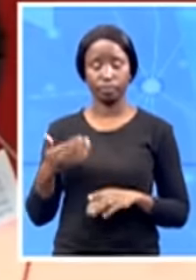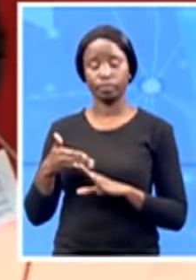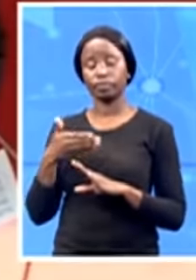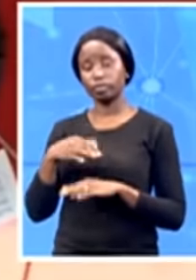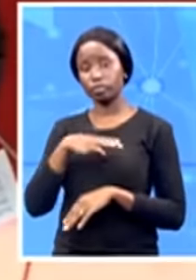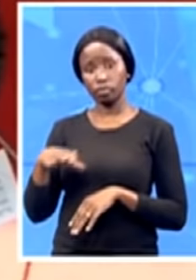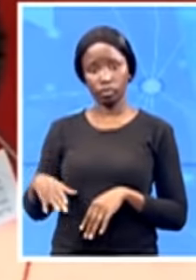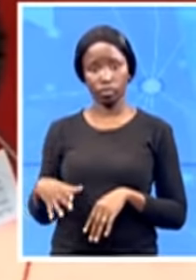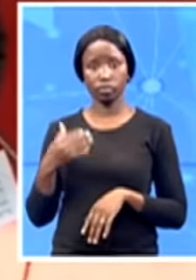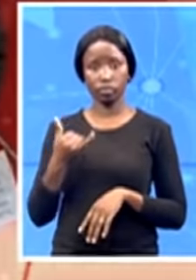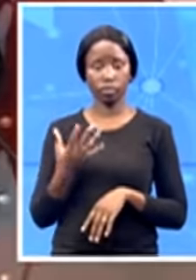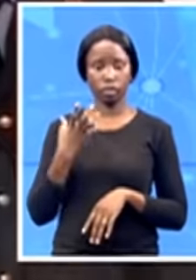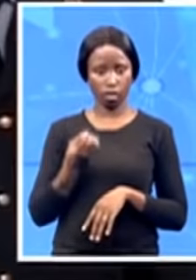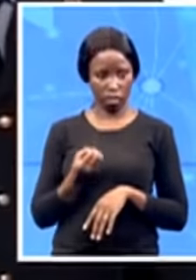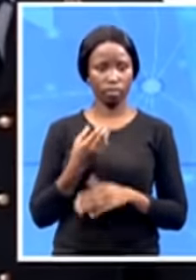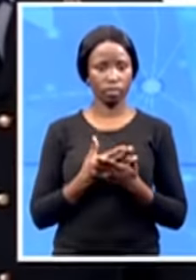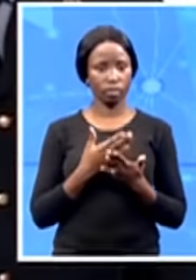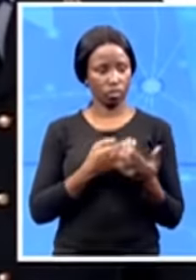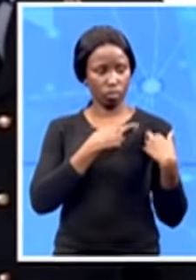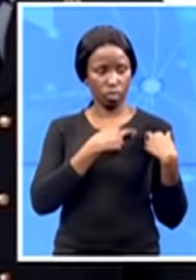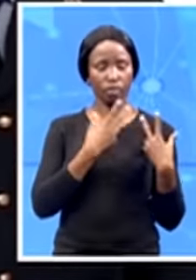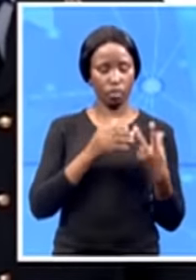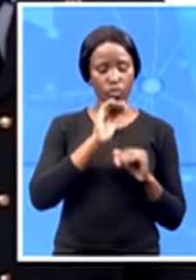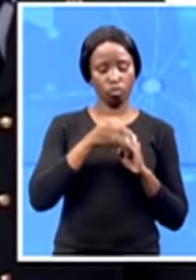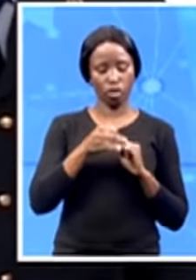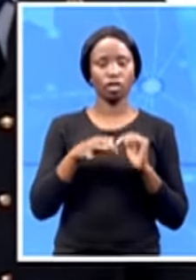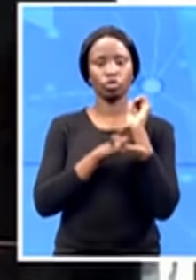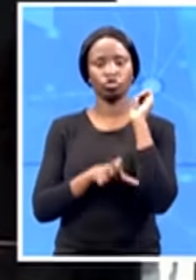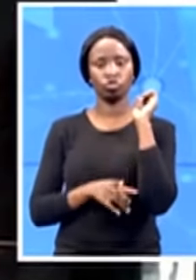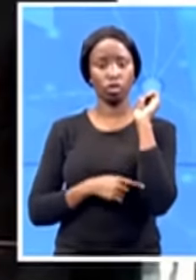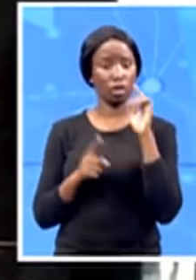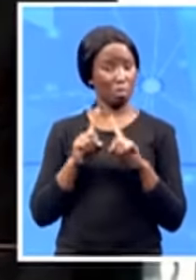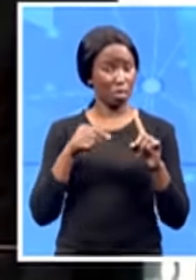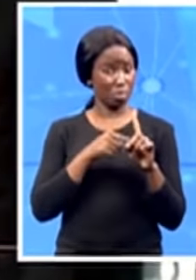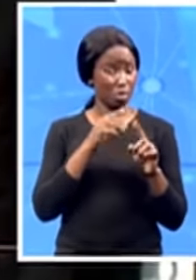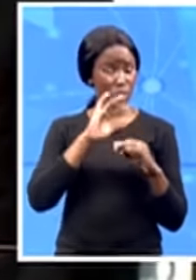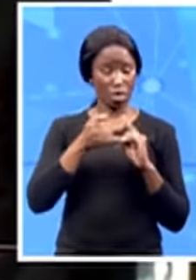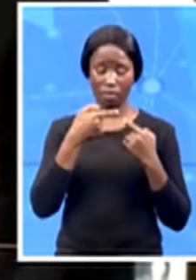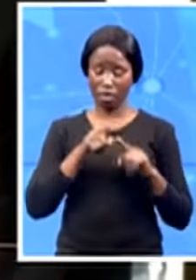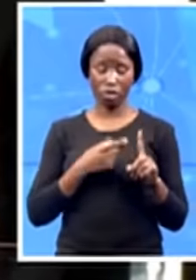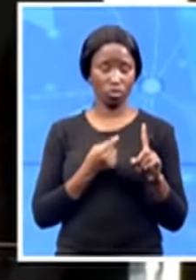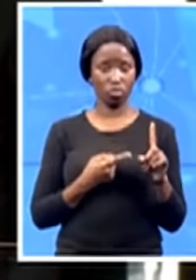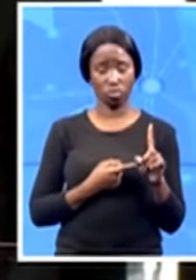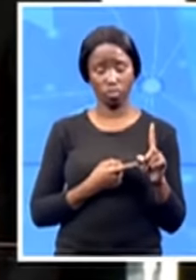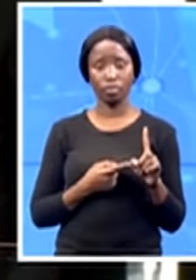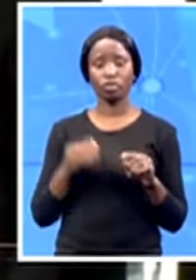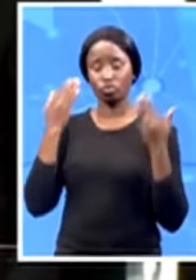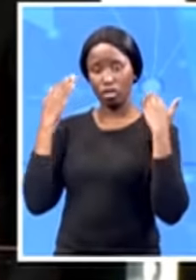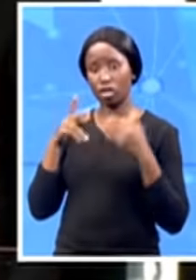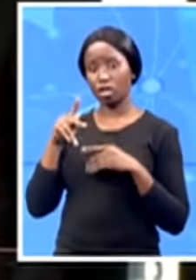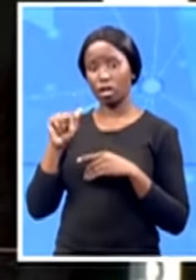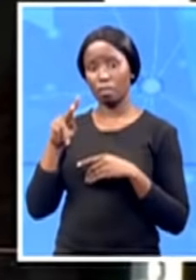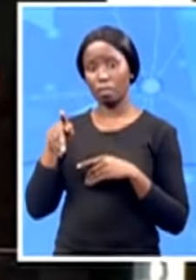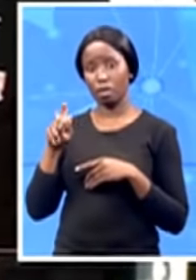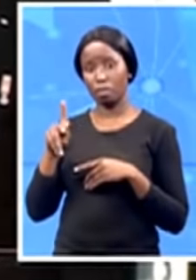the Constitution, but has failed to do so. Justice Kambimbi further says the majority judgment viewed the